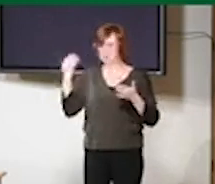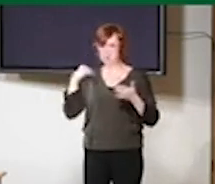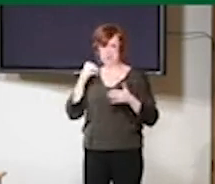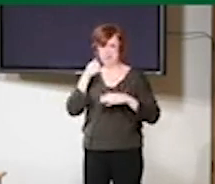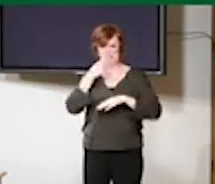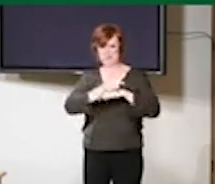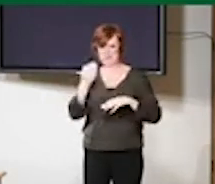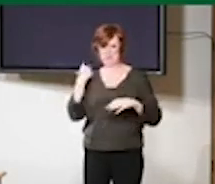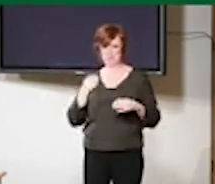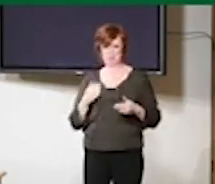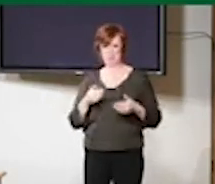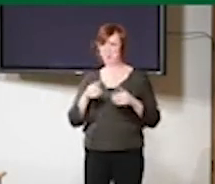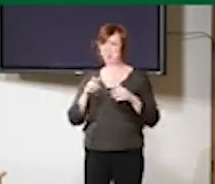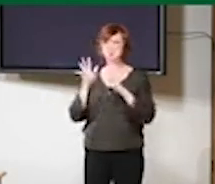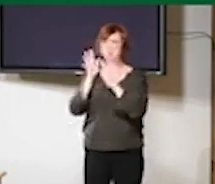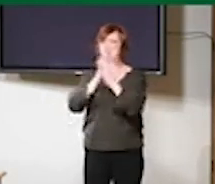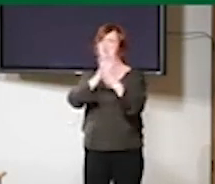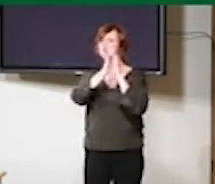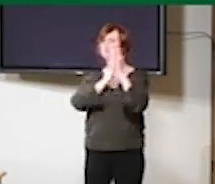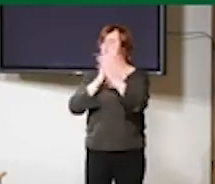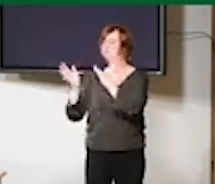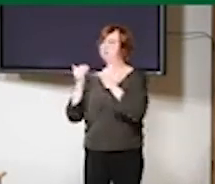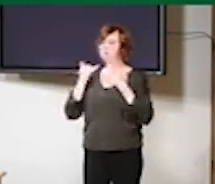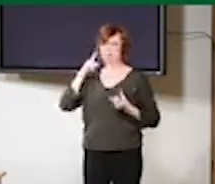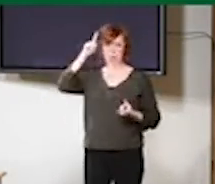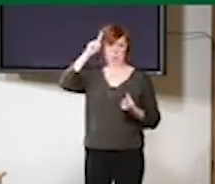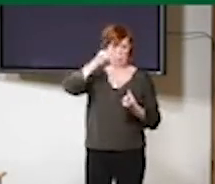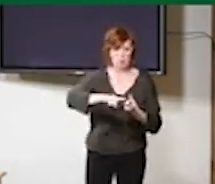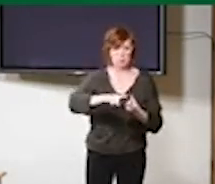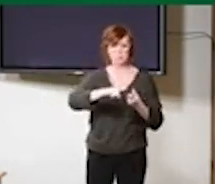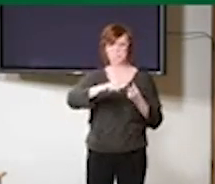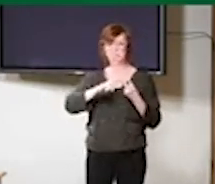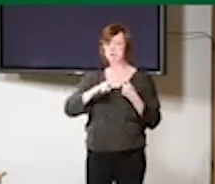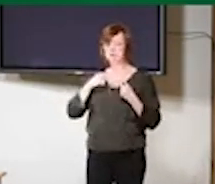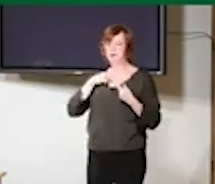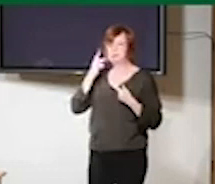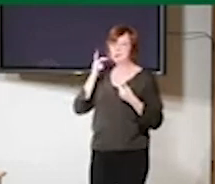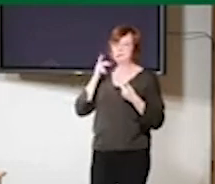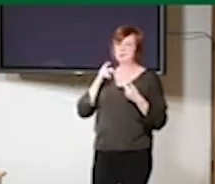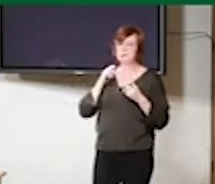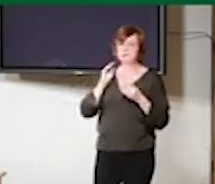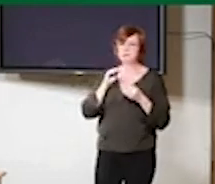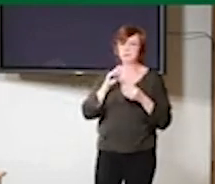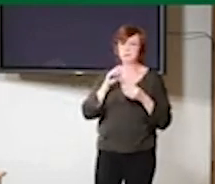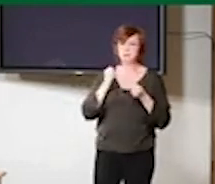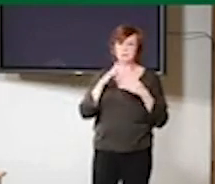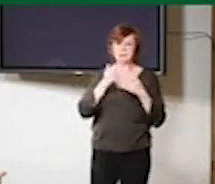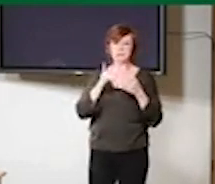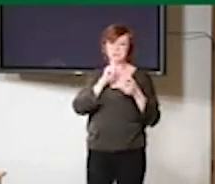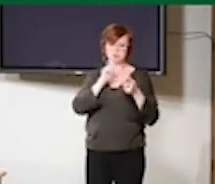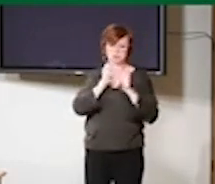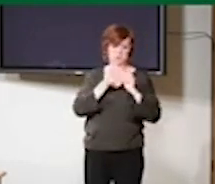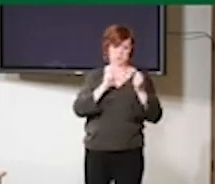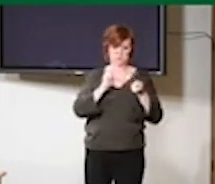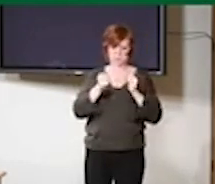days. Dr. Shahab, anything to add? Well, all I would say, Murray, is that